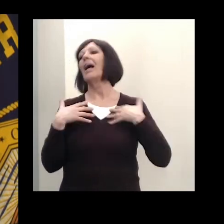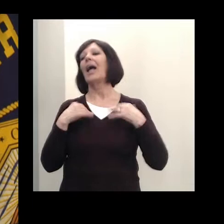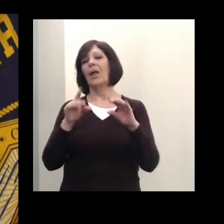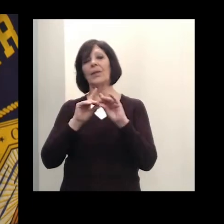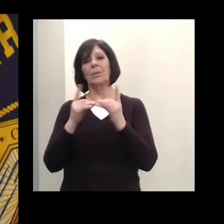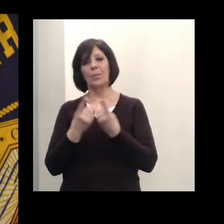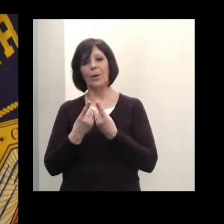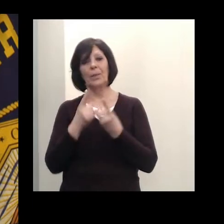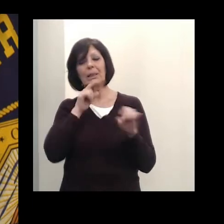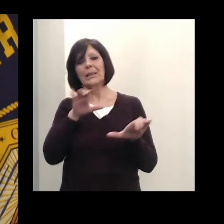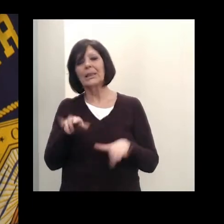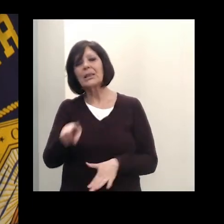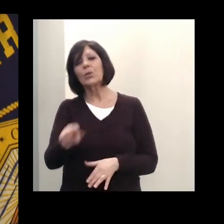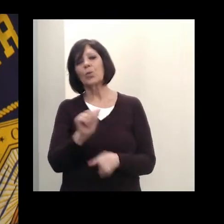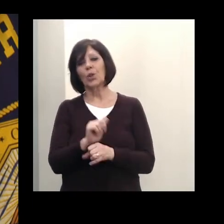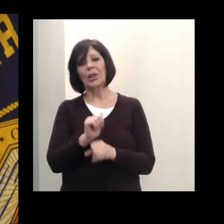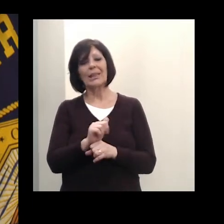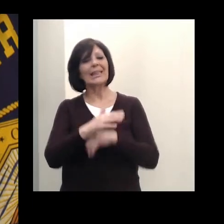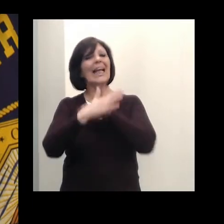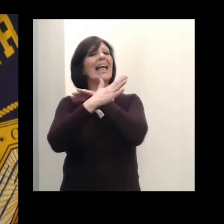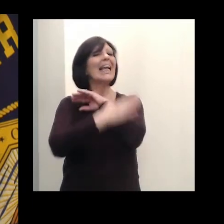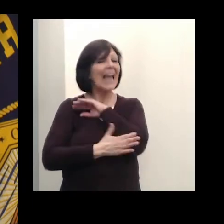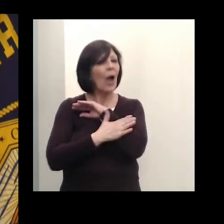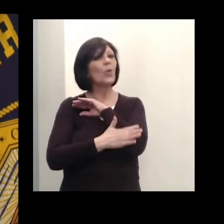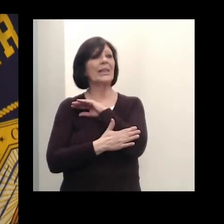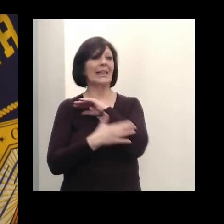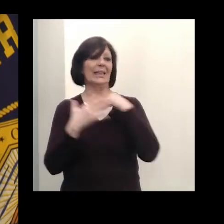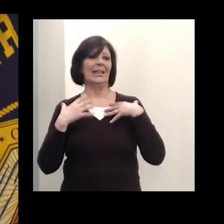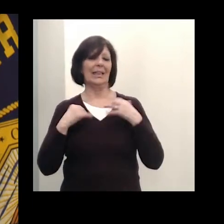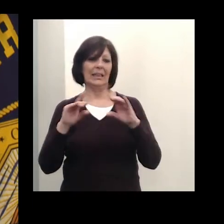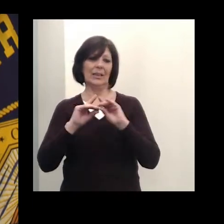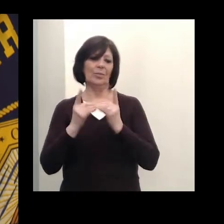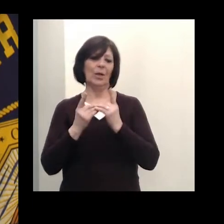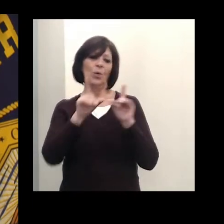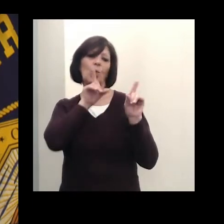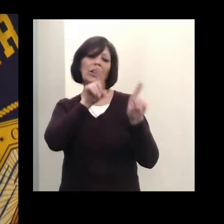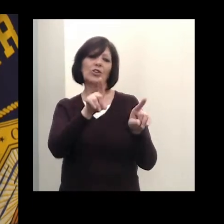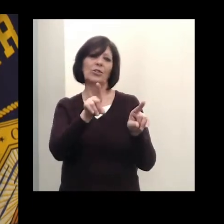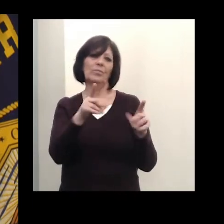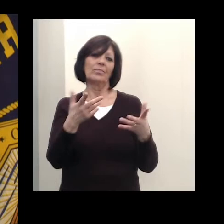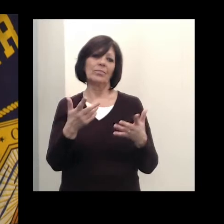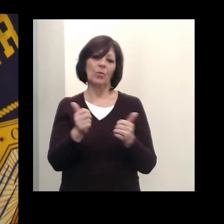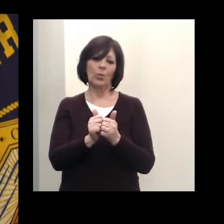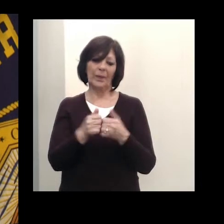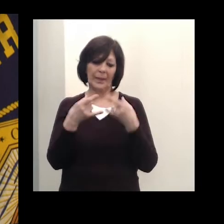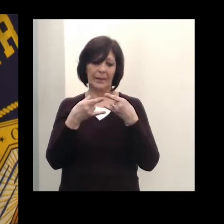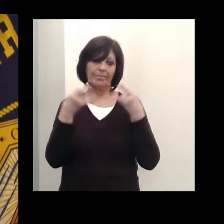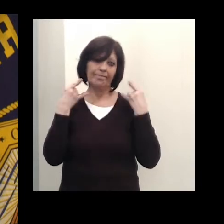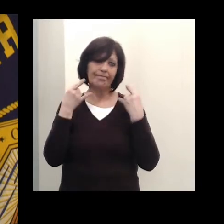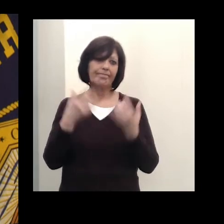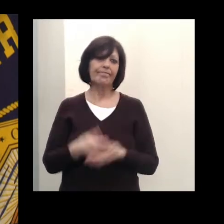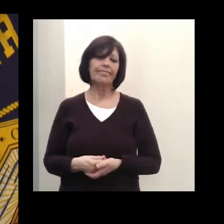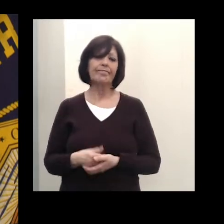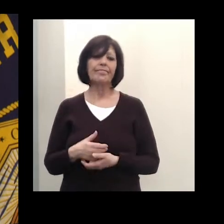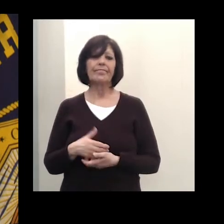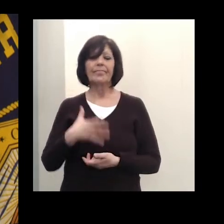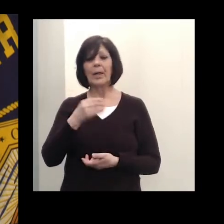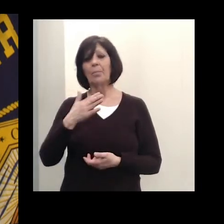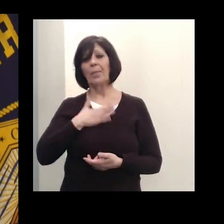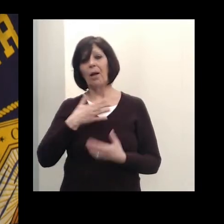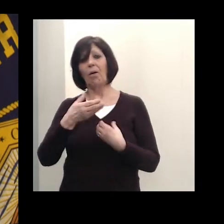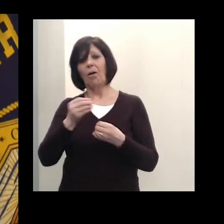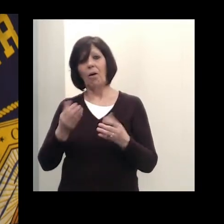work, and it's the county health department that issues the orders with regards to this, as well as my office through the executive